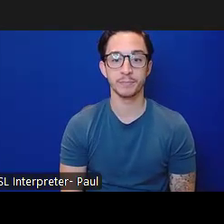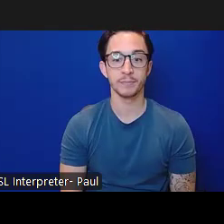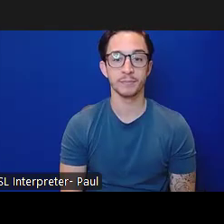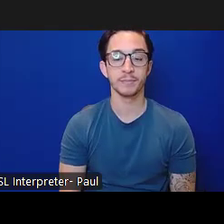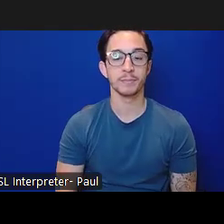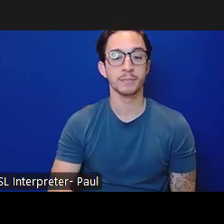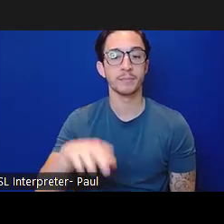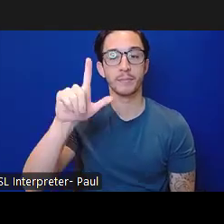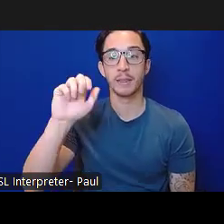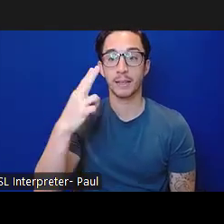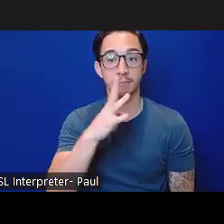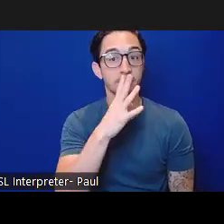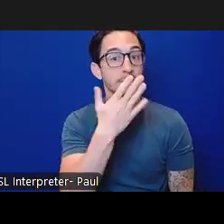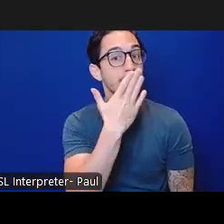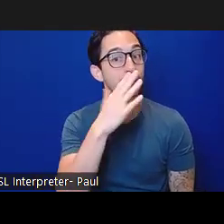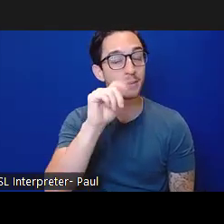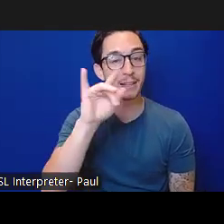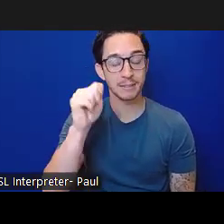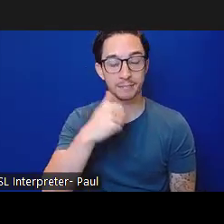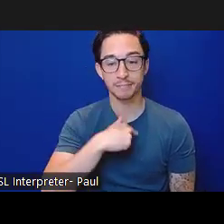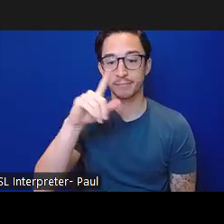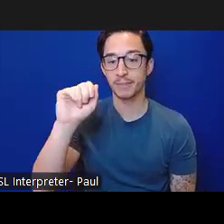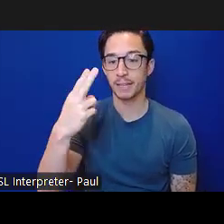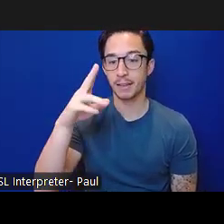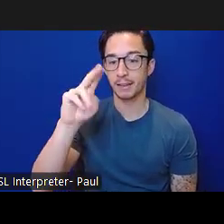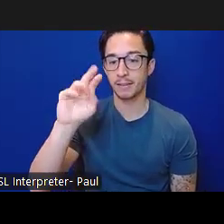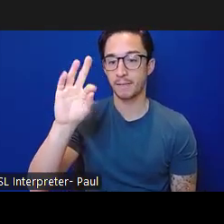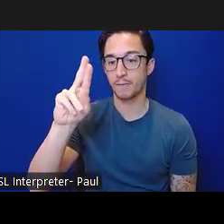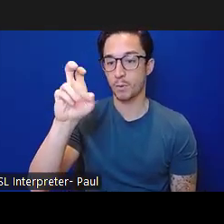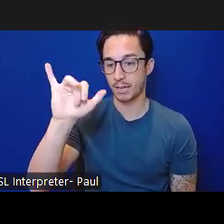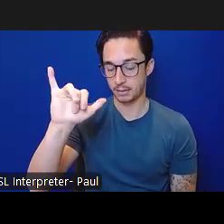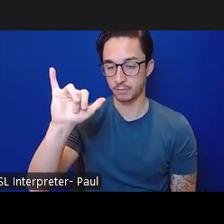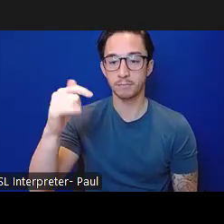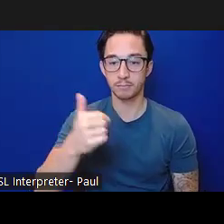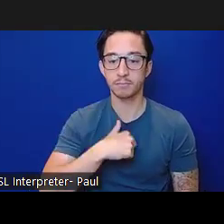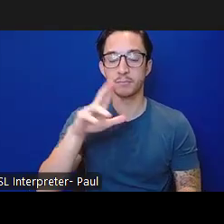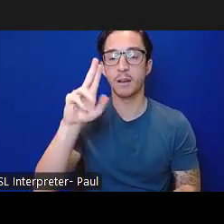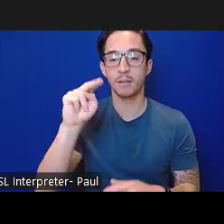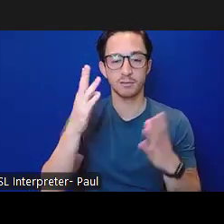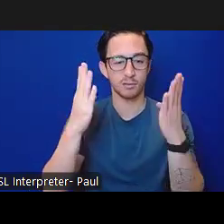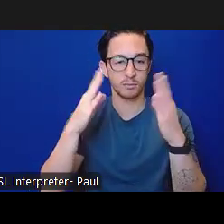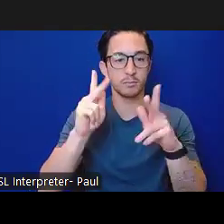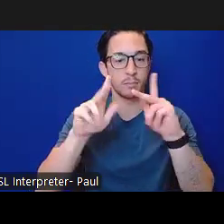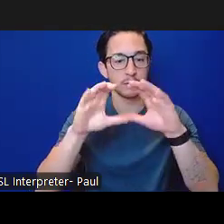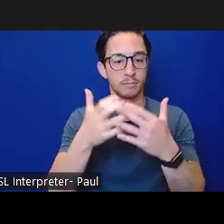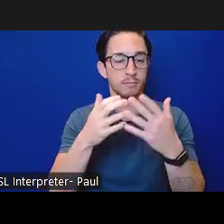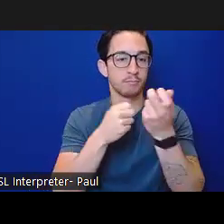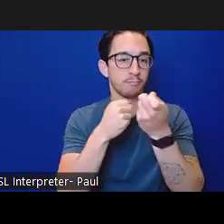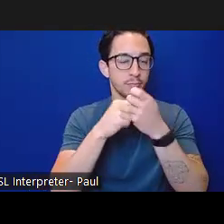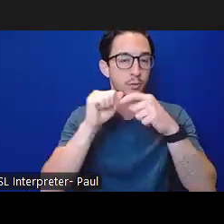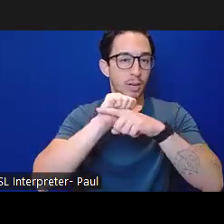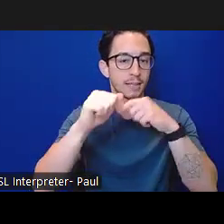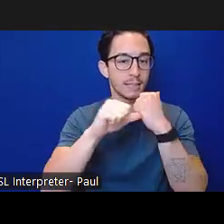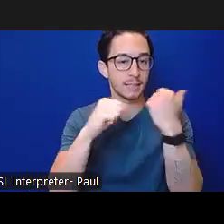Thanks, Alyssa. Hey, everyone. I am Leah M. Forney. I am the Underserved Populations Policy Advocate and Training Assistant here